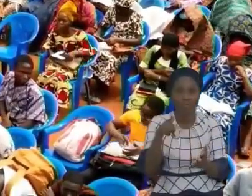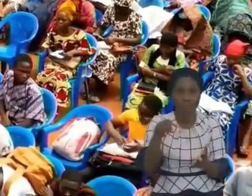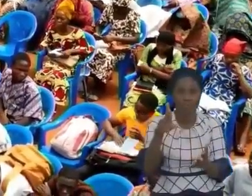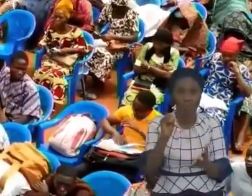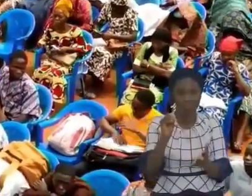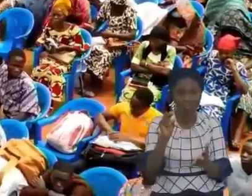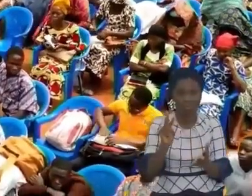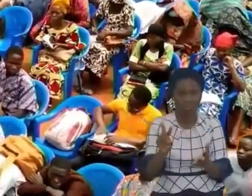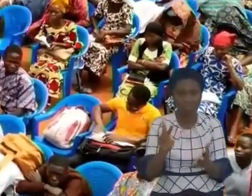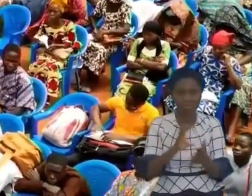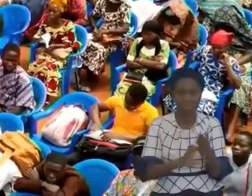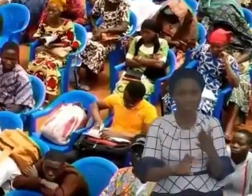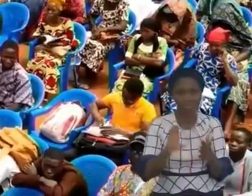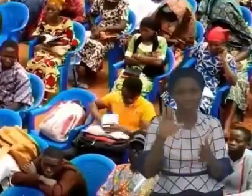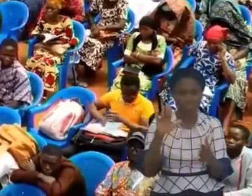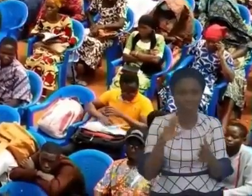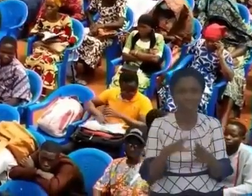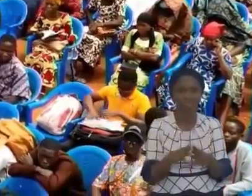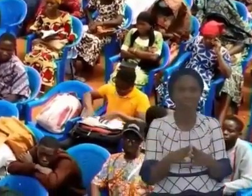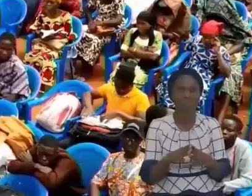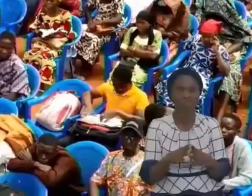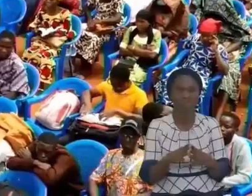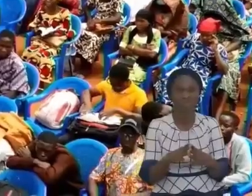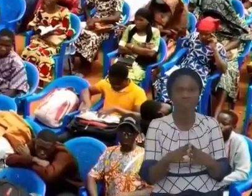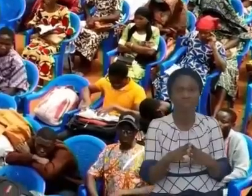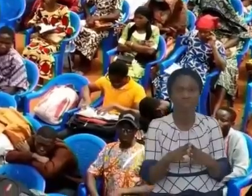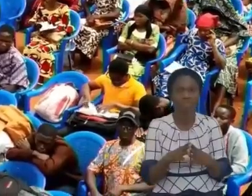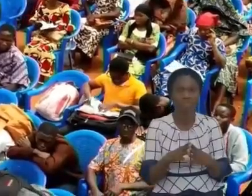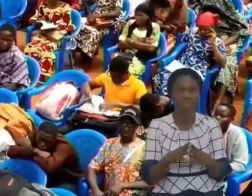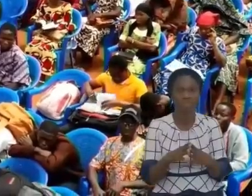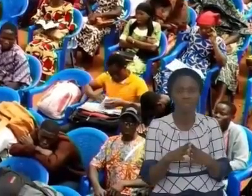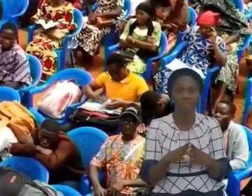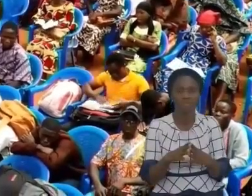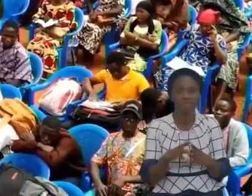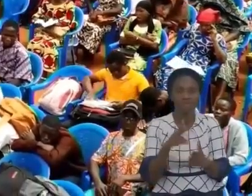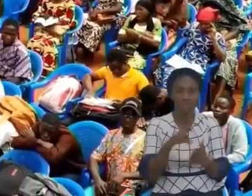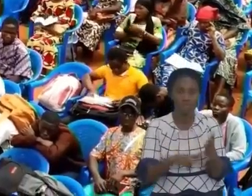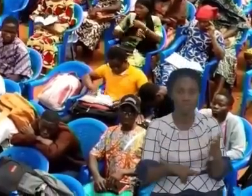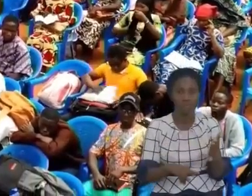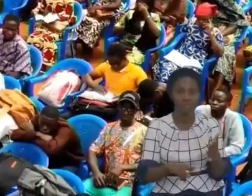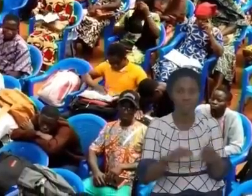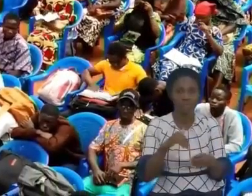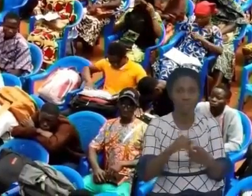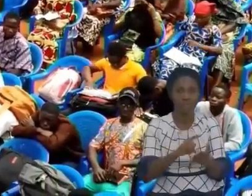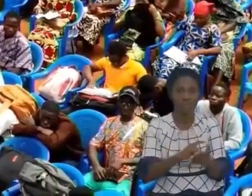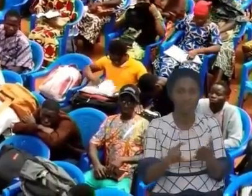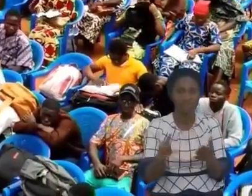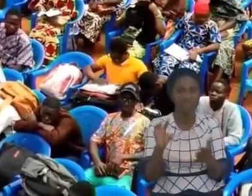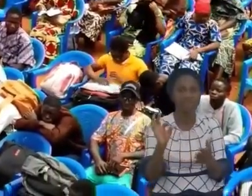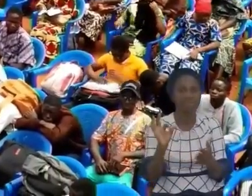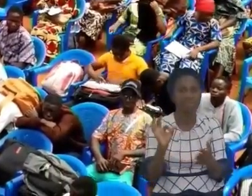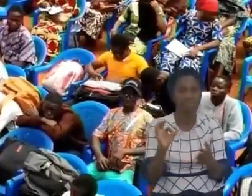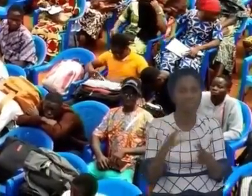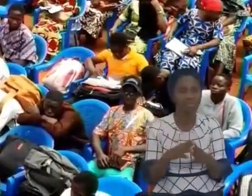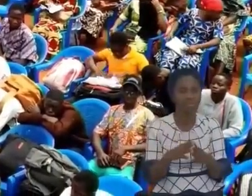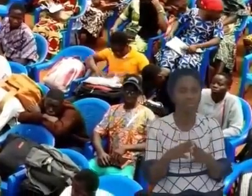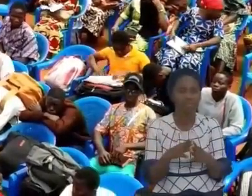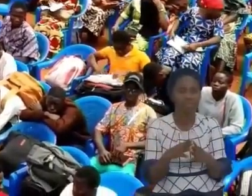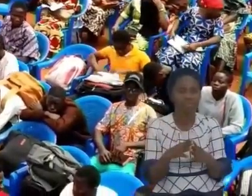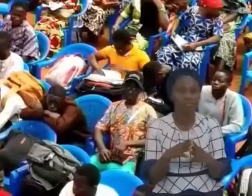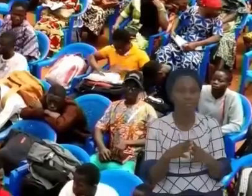we're reading there from verse 19. It says, the way of the